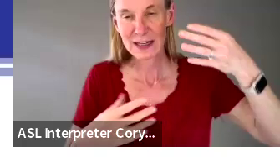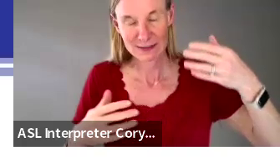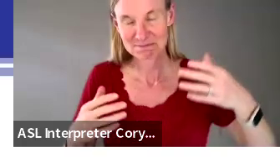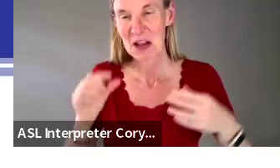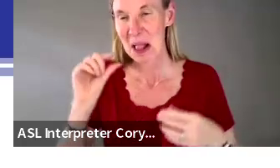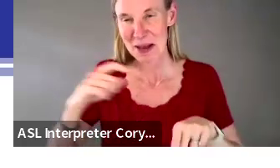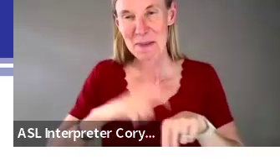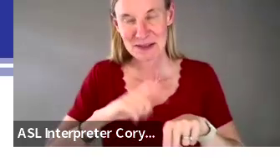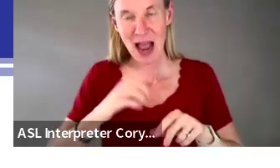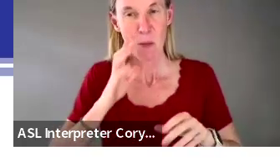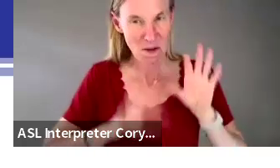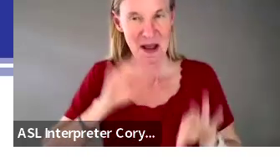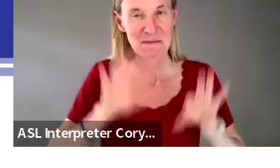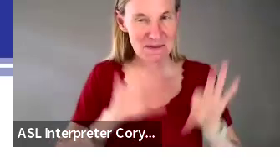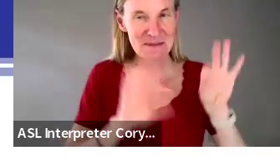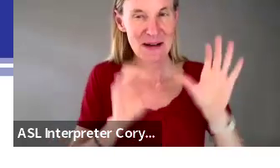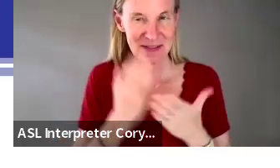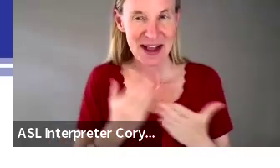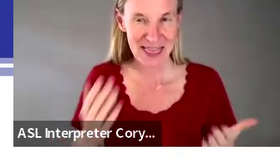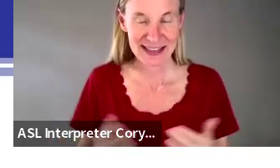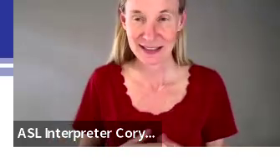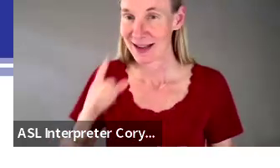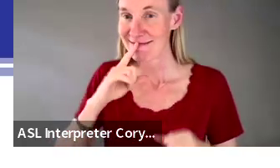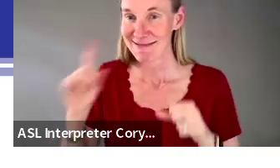time, you'll find some things. Can I